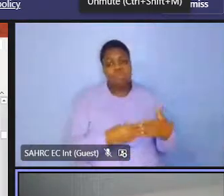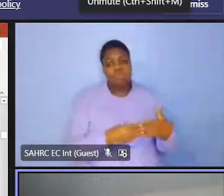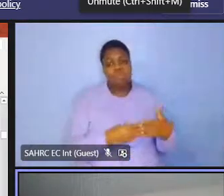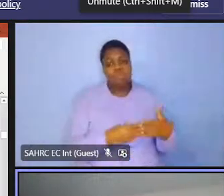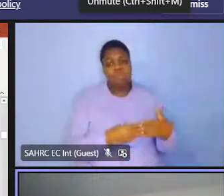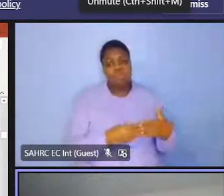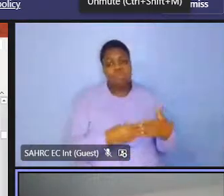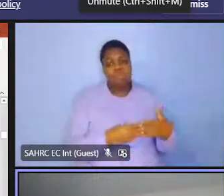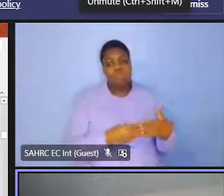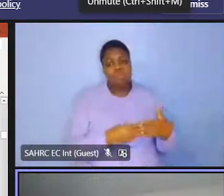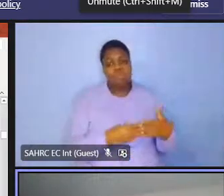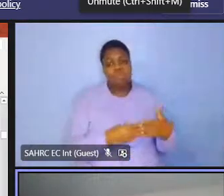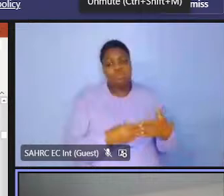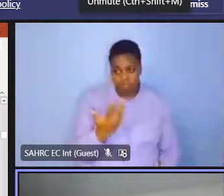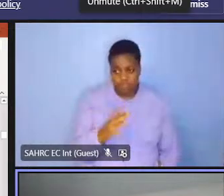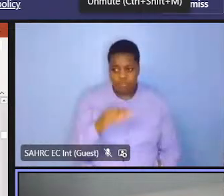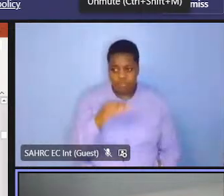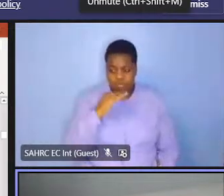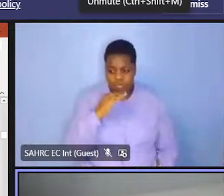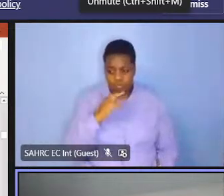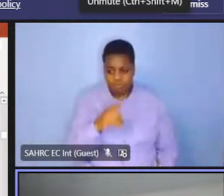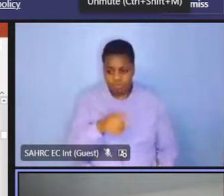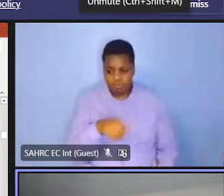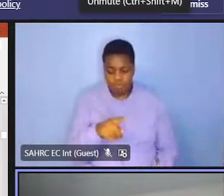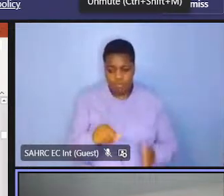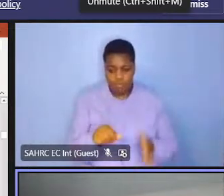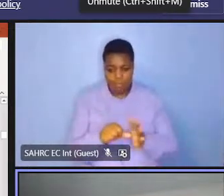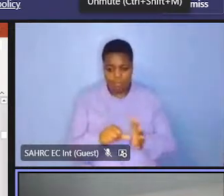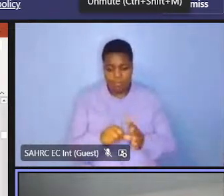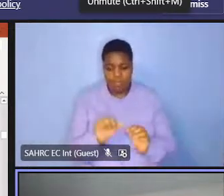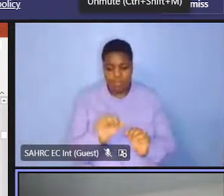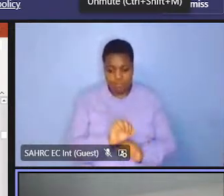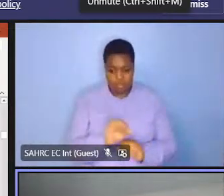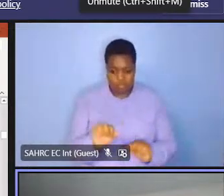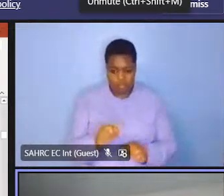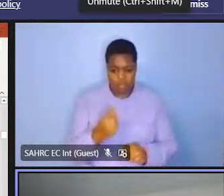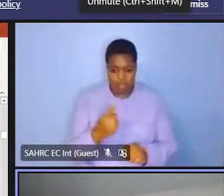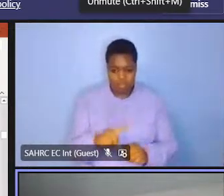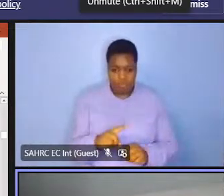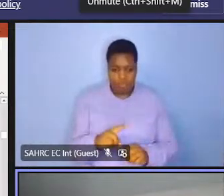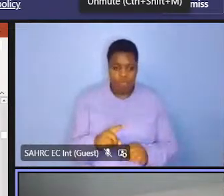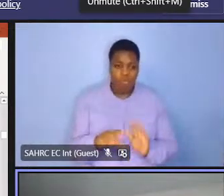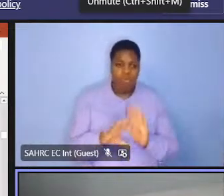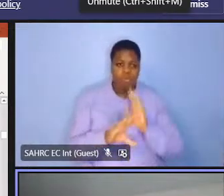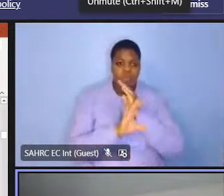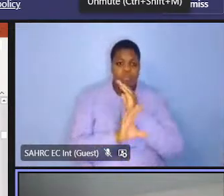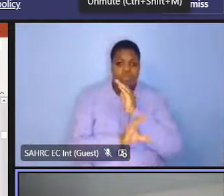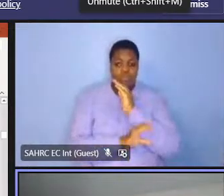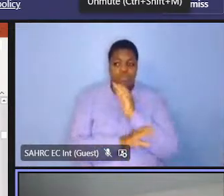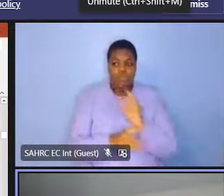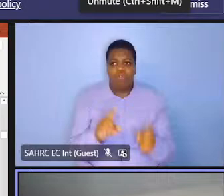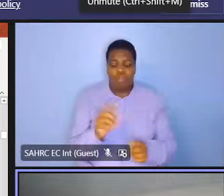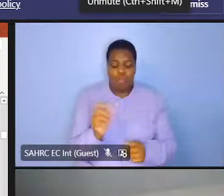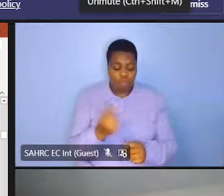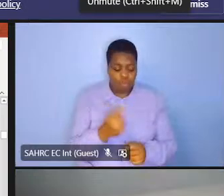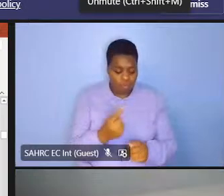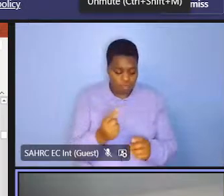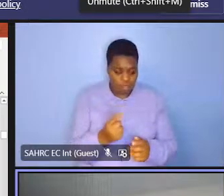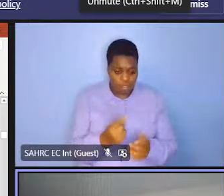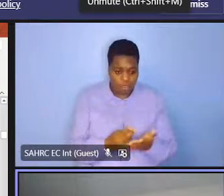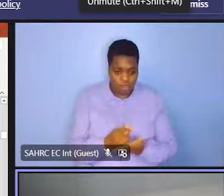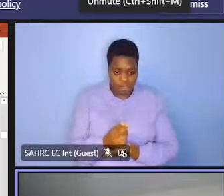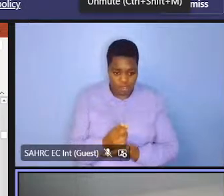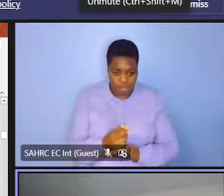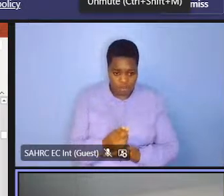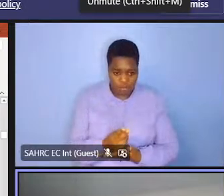refer to the freedom of expression principle and its importance, especially in the realization of any person's rights. And